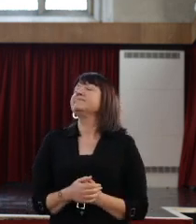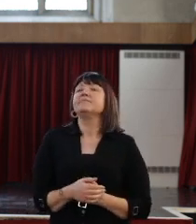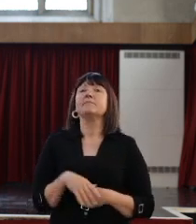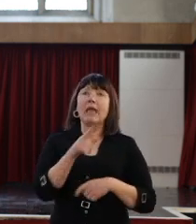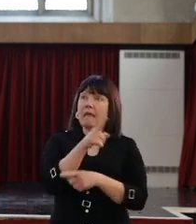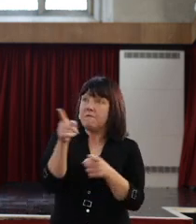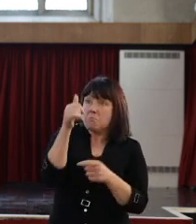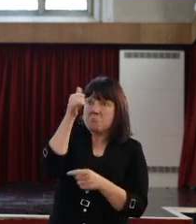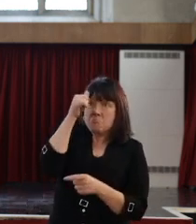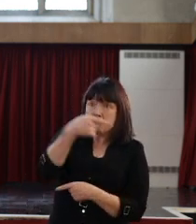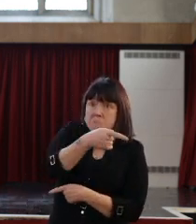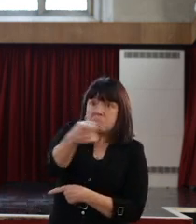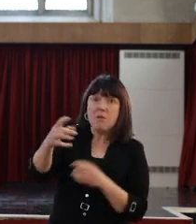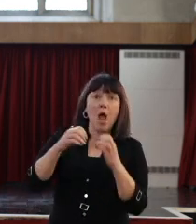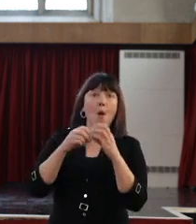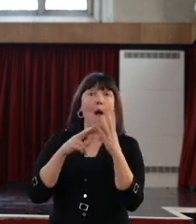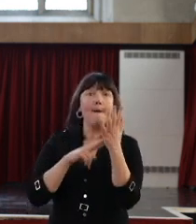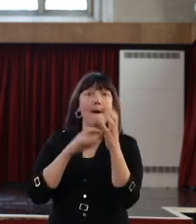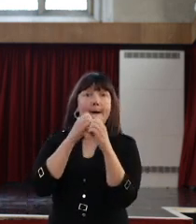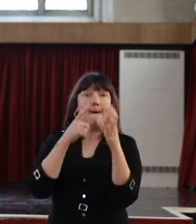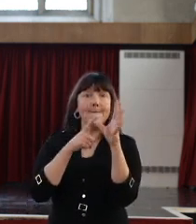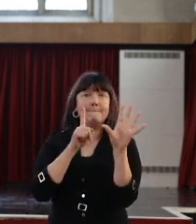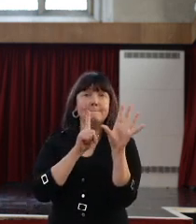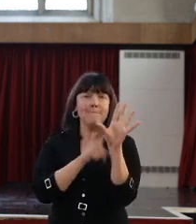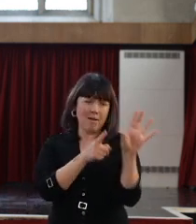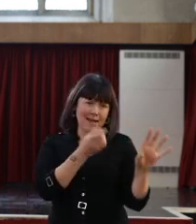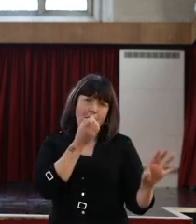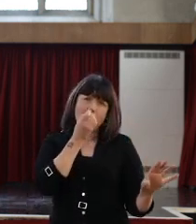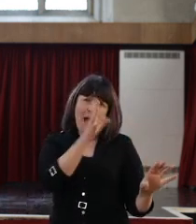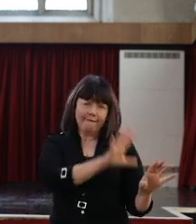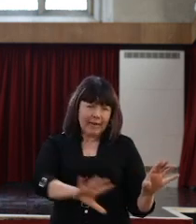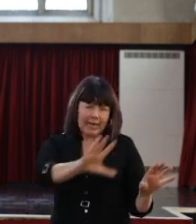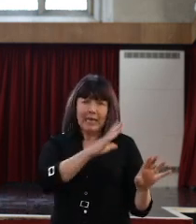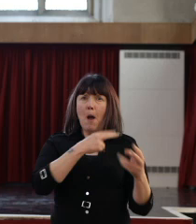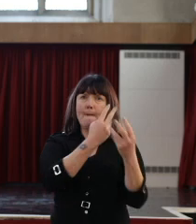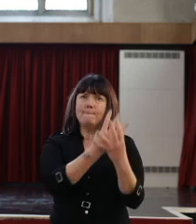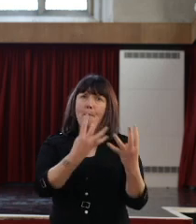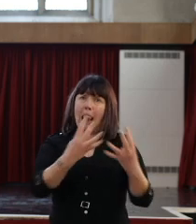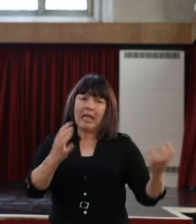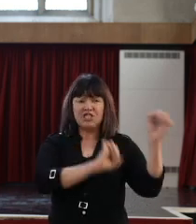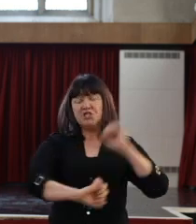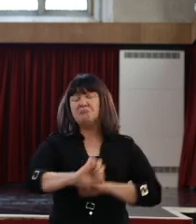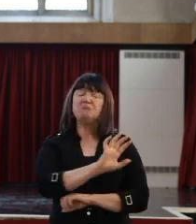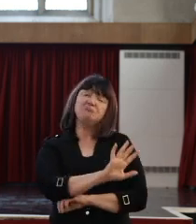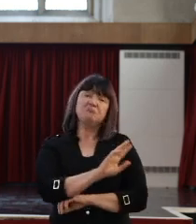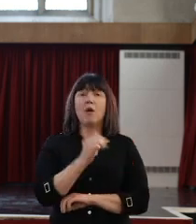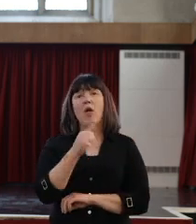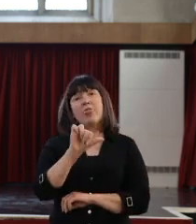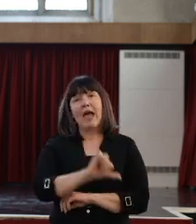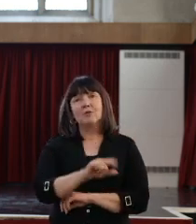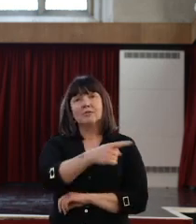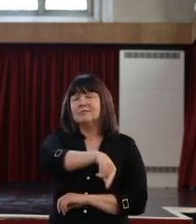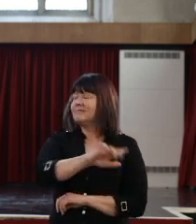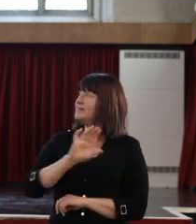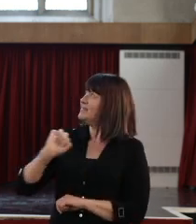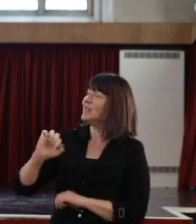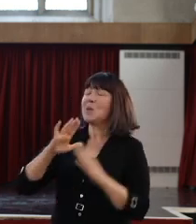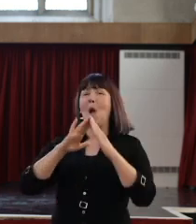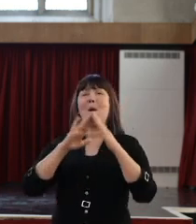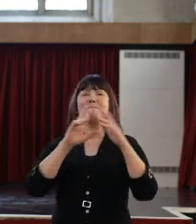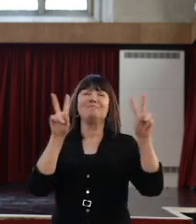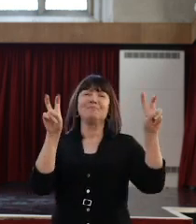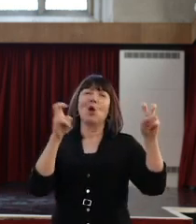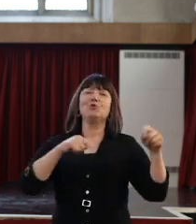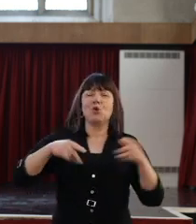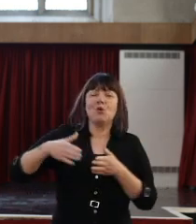Bungay. No, Bungay, of course you do. It's a lovely place, a few thousand people. Probably best known for being the home of the Chicken Roundabout.